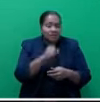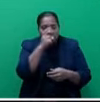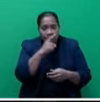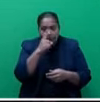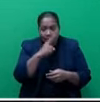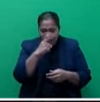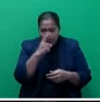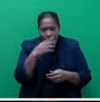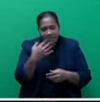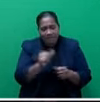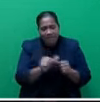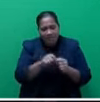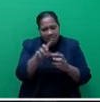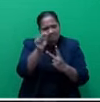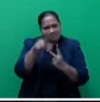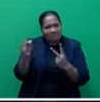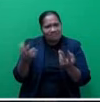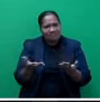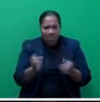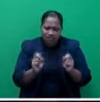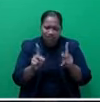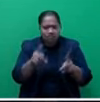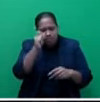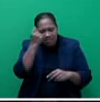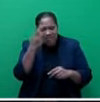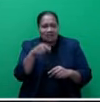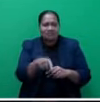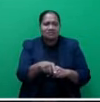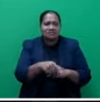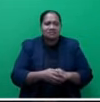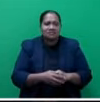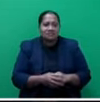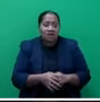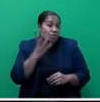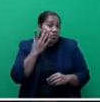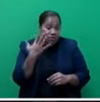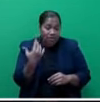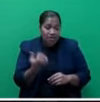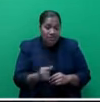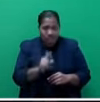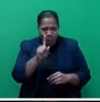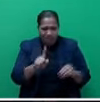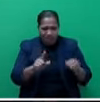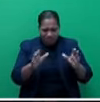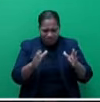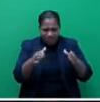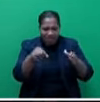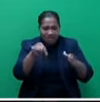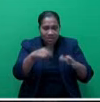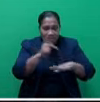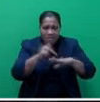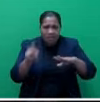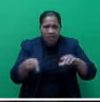will have a better opportunity to understand this. So when you have a single chamber parliament, it is